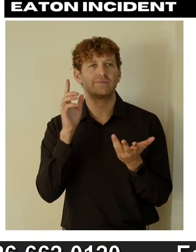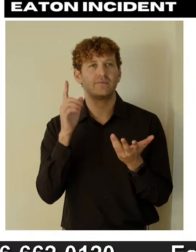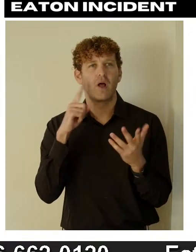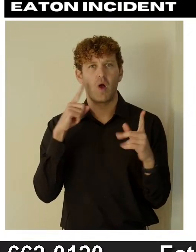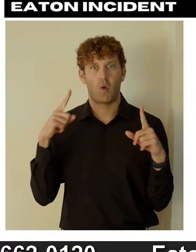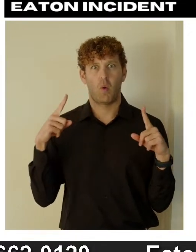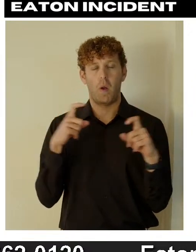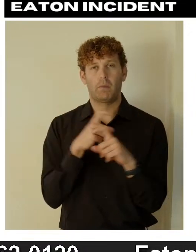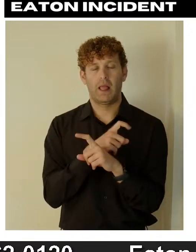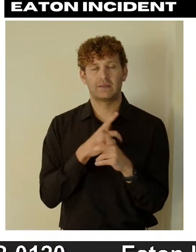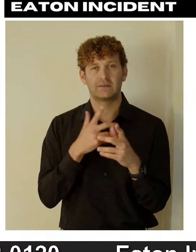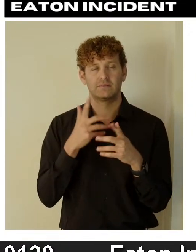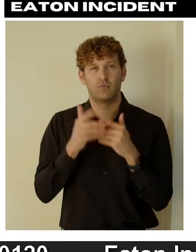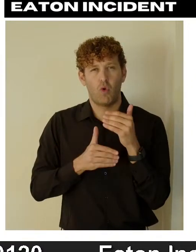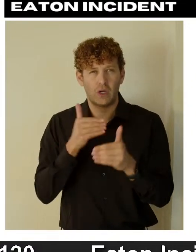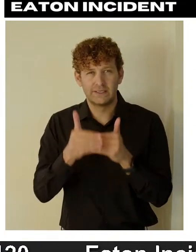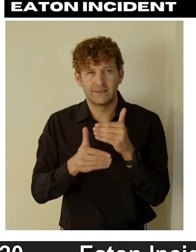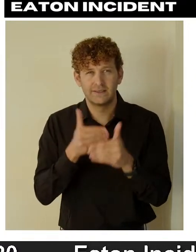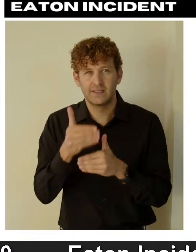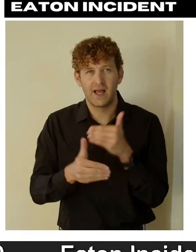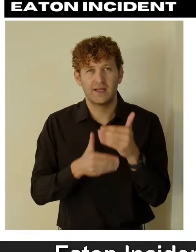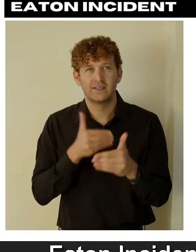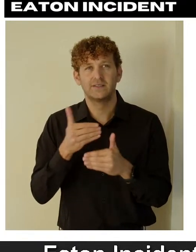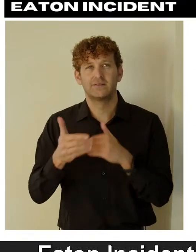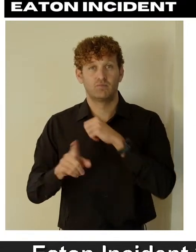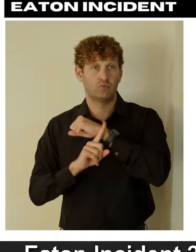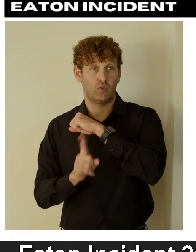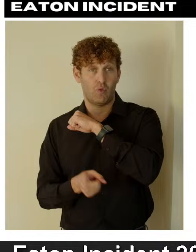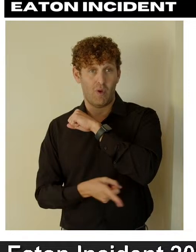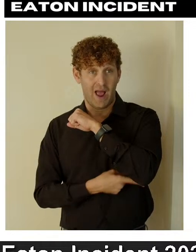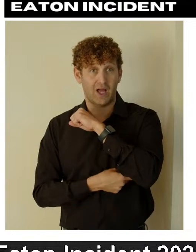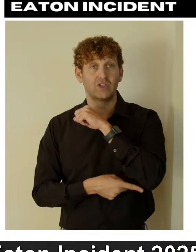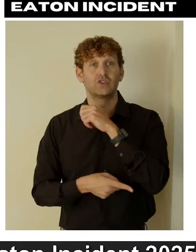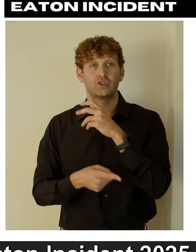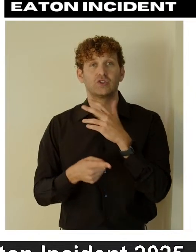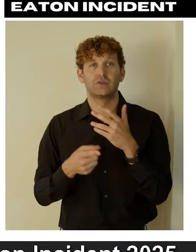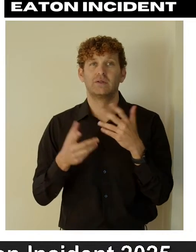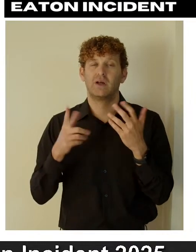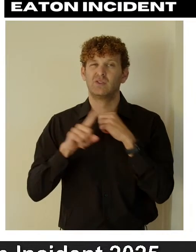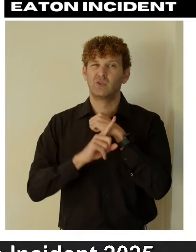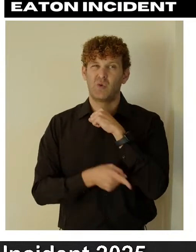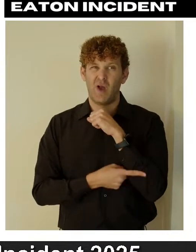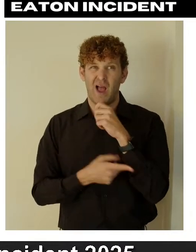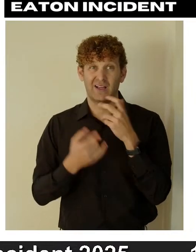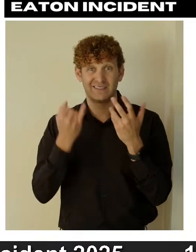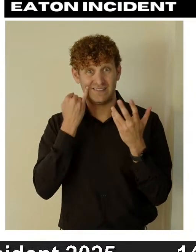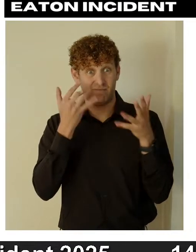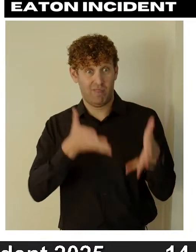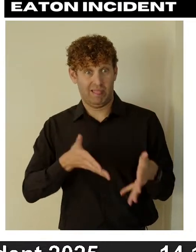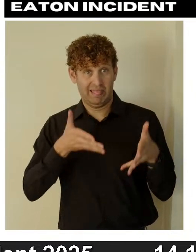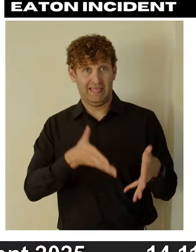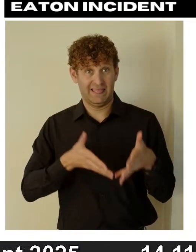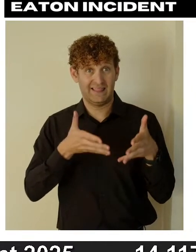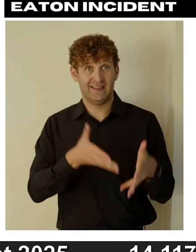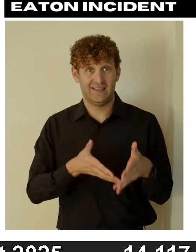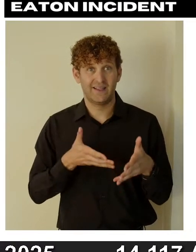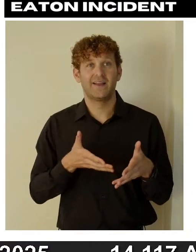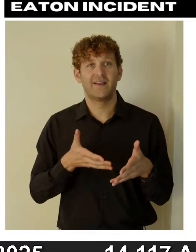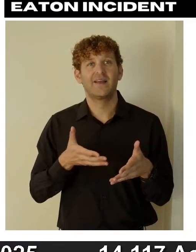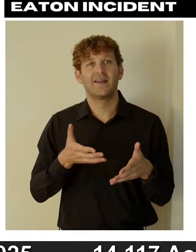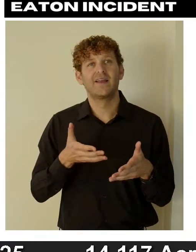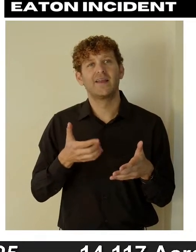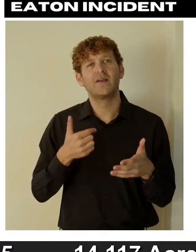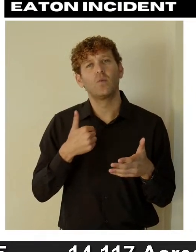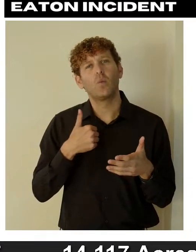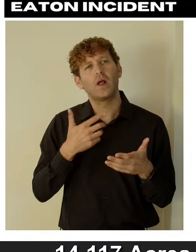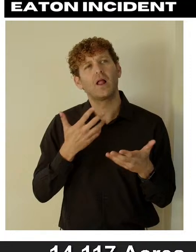process to have the debris removed from your property. And I say complex, but when it gets set up, it's going to be user-friendly, and we think it's going to